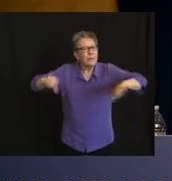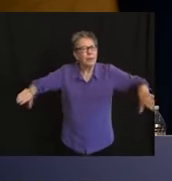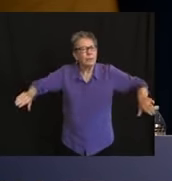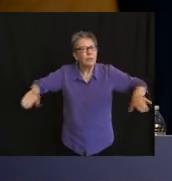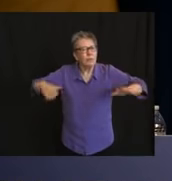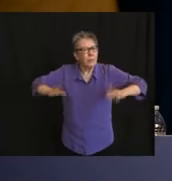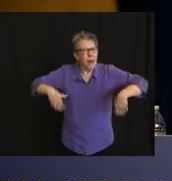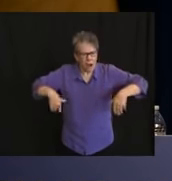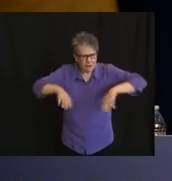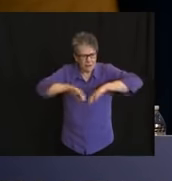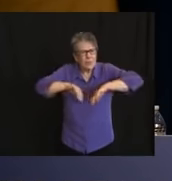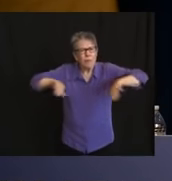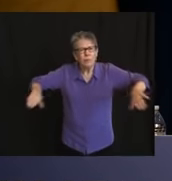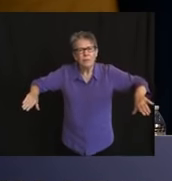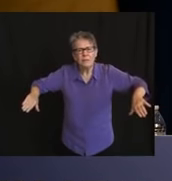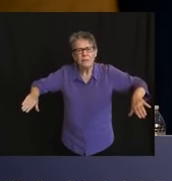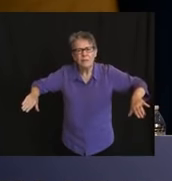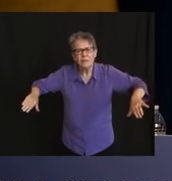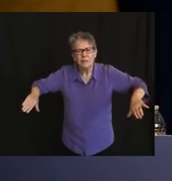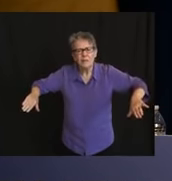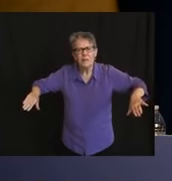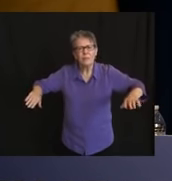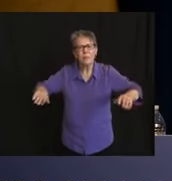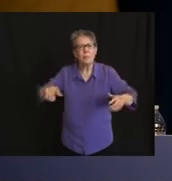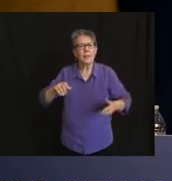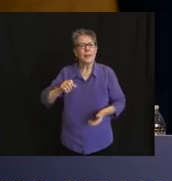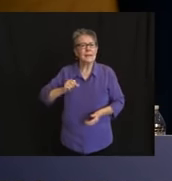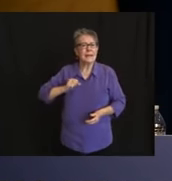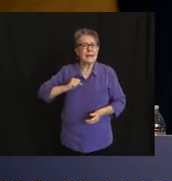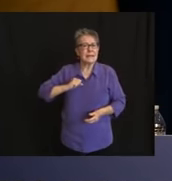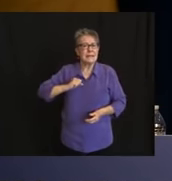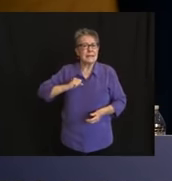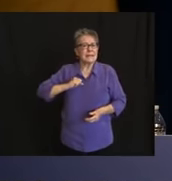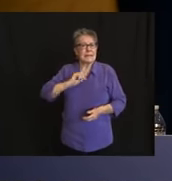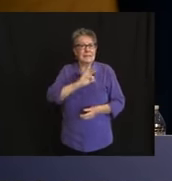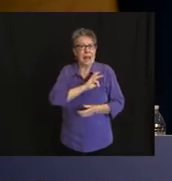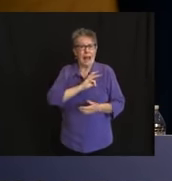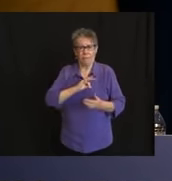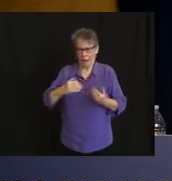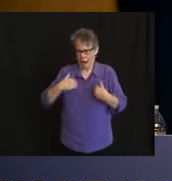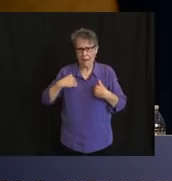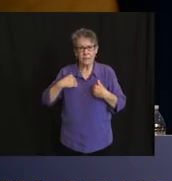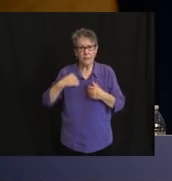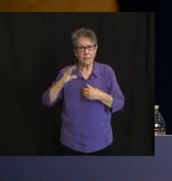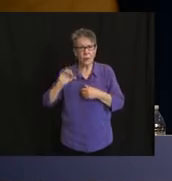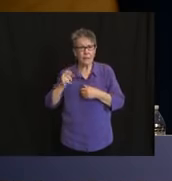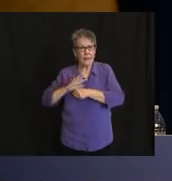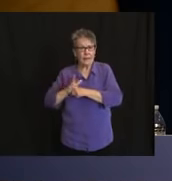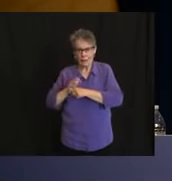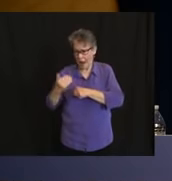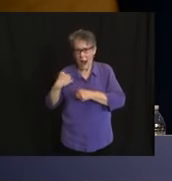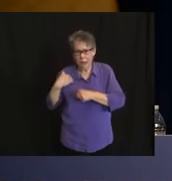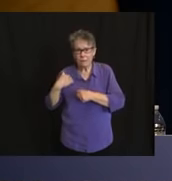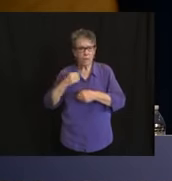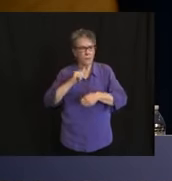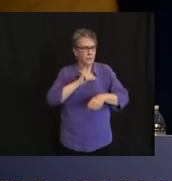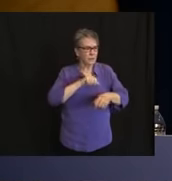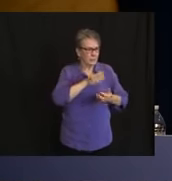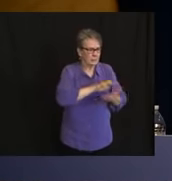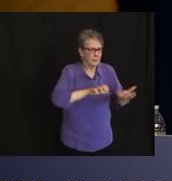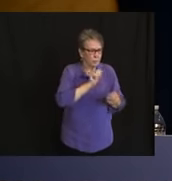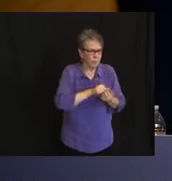issues being, with Tina has been all over this as well. But we will reconcile it. But directionally, I've said